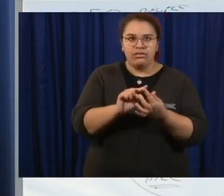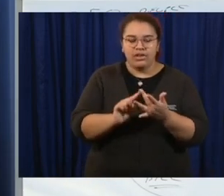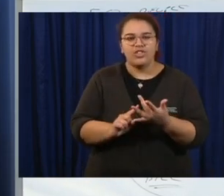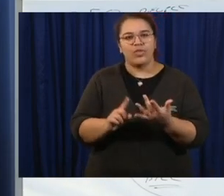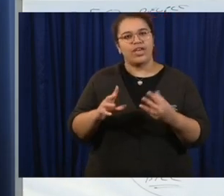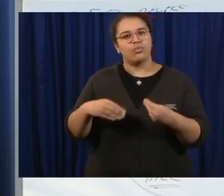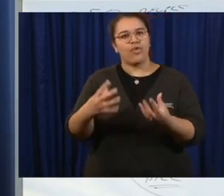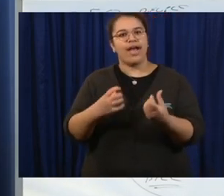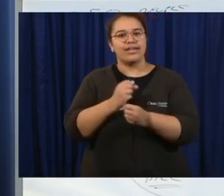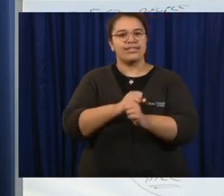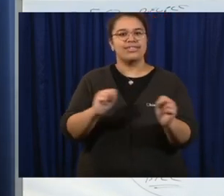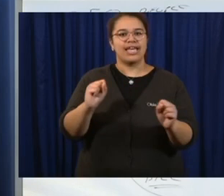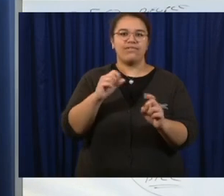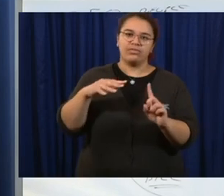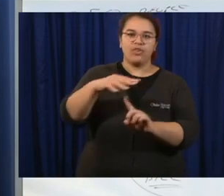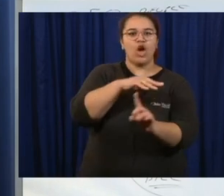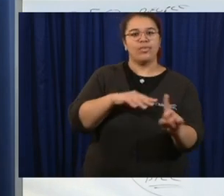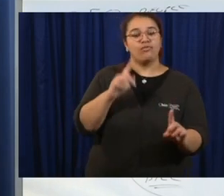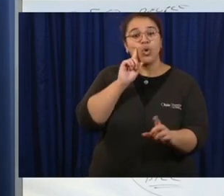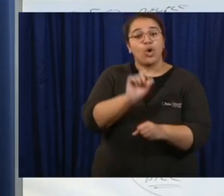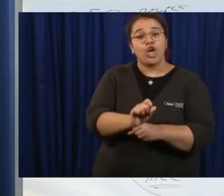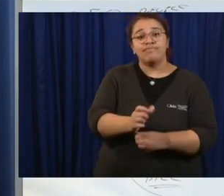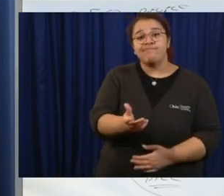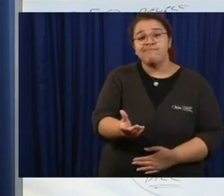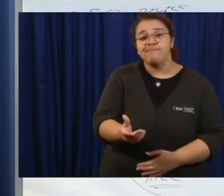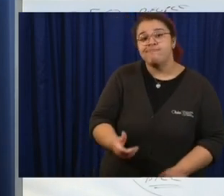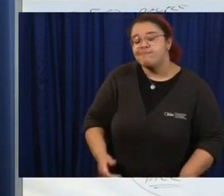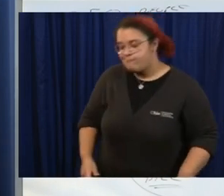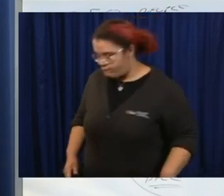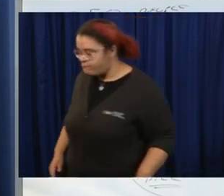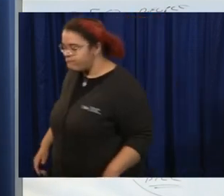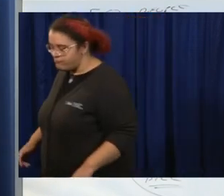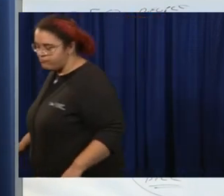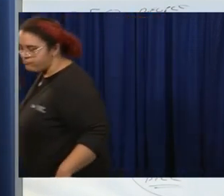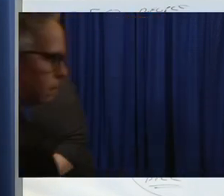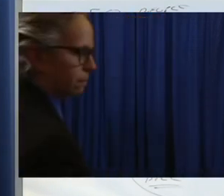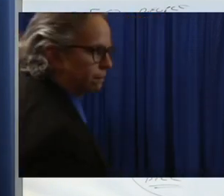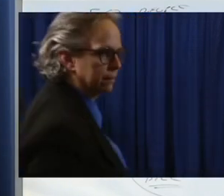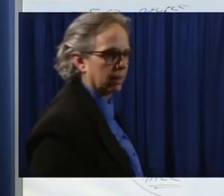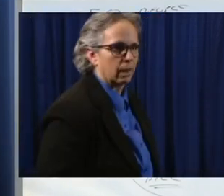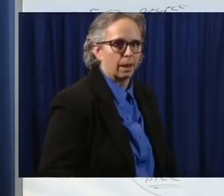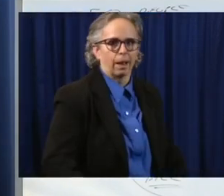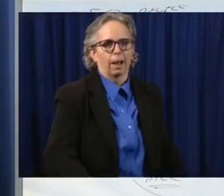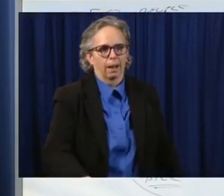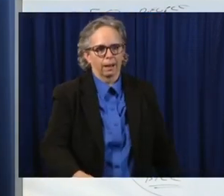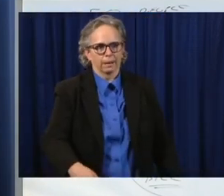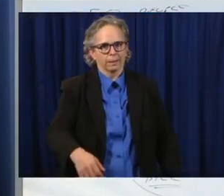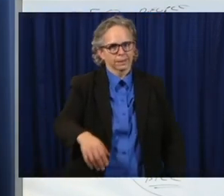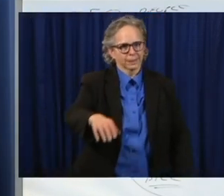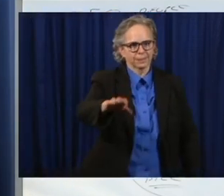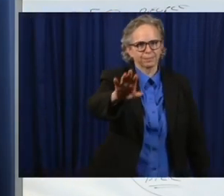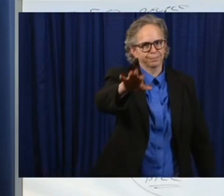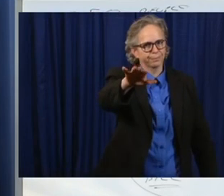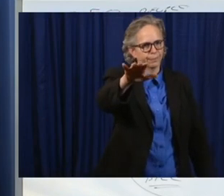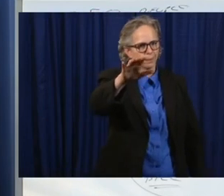Well, I think the market will eventually work its way out. But you're right.